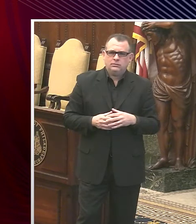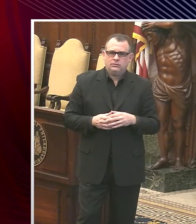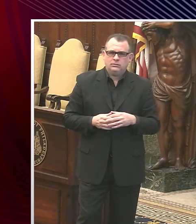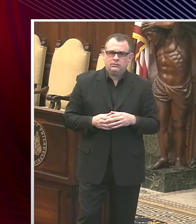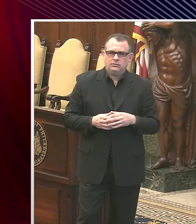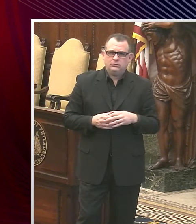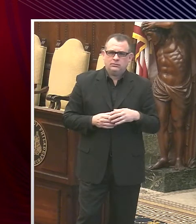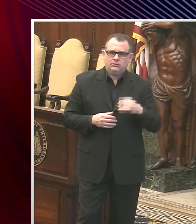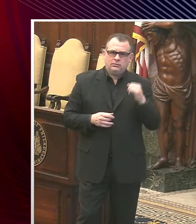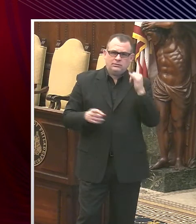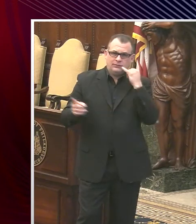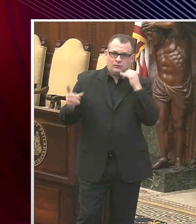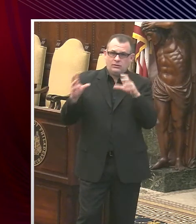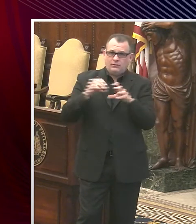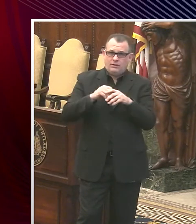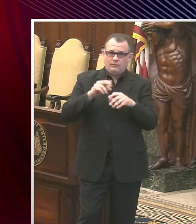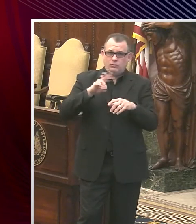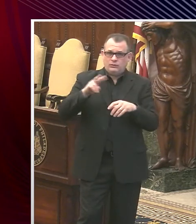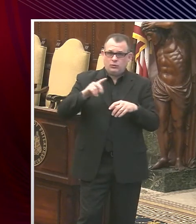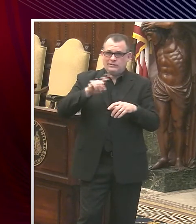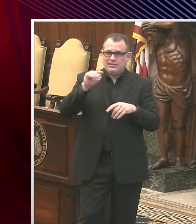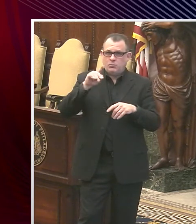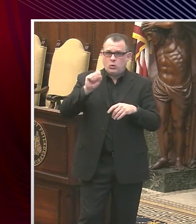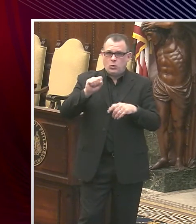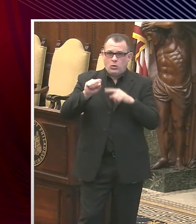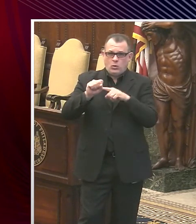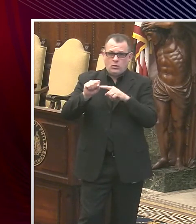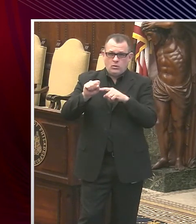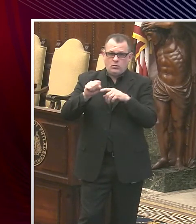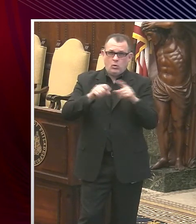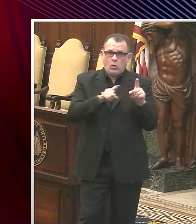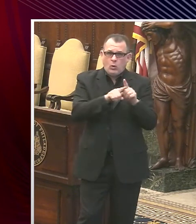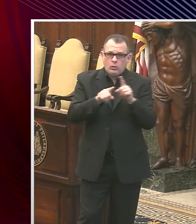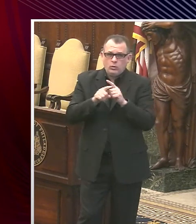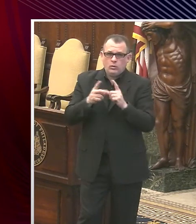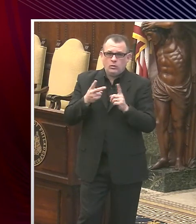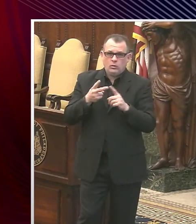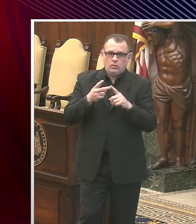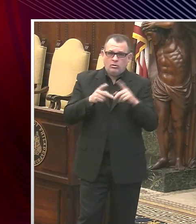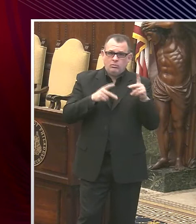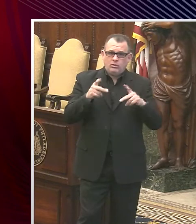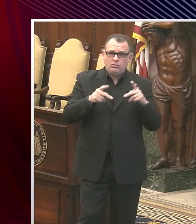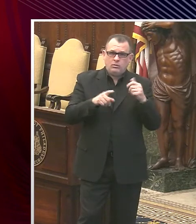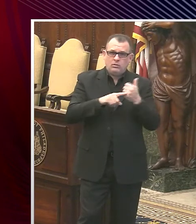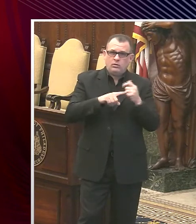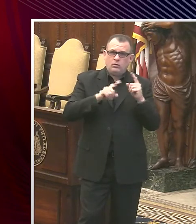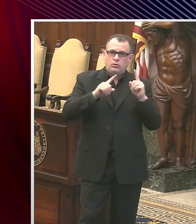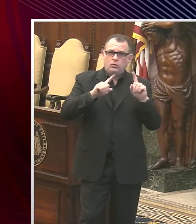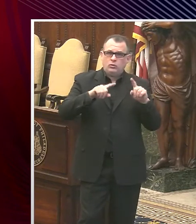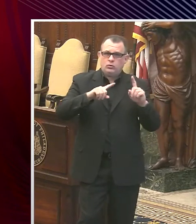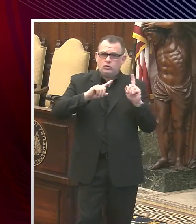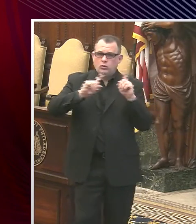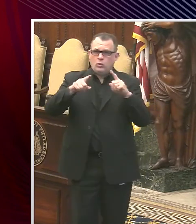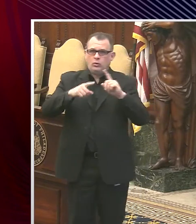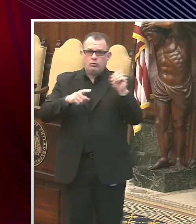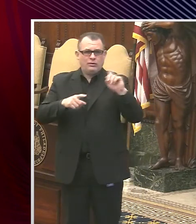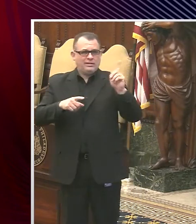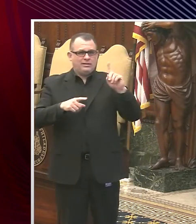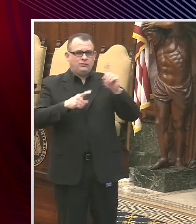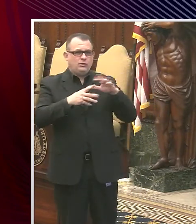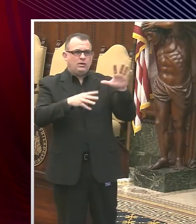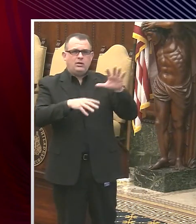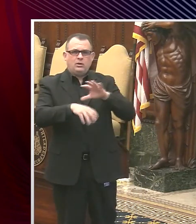the 22 zip codes, and also where do people go to get their appointment?